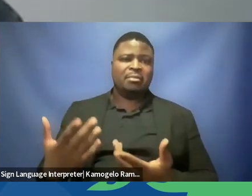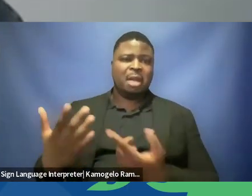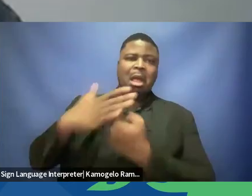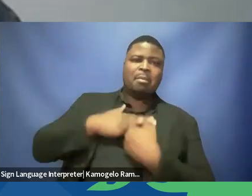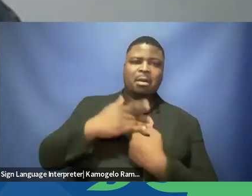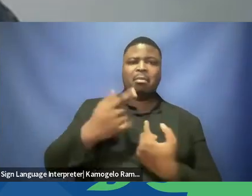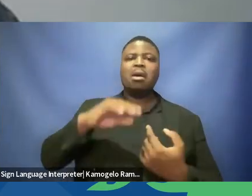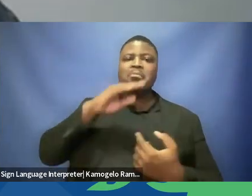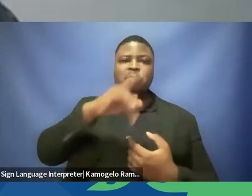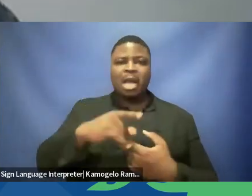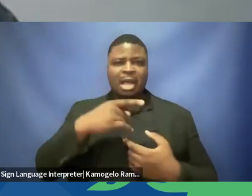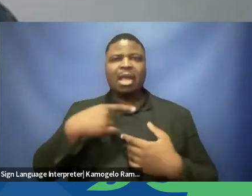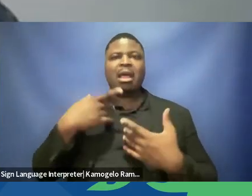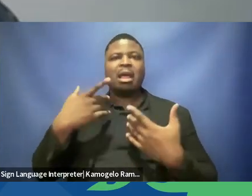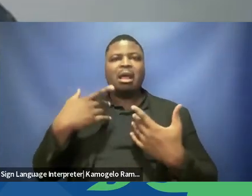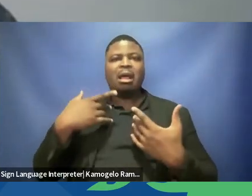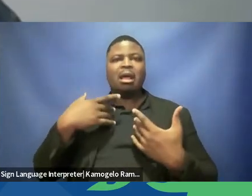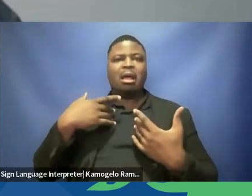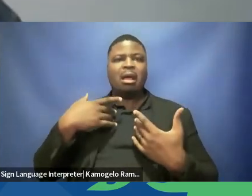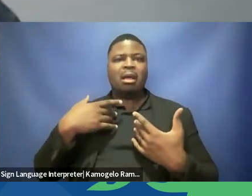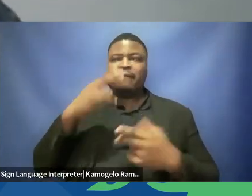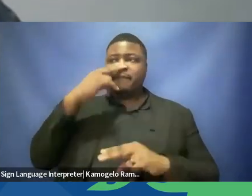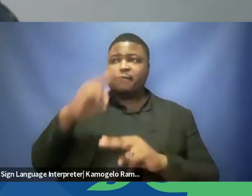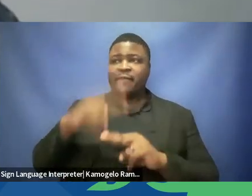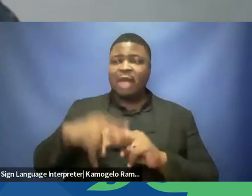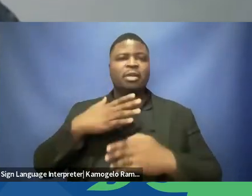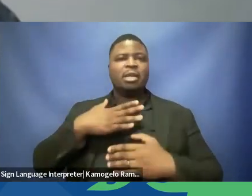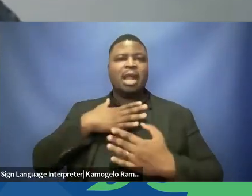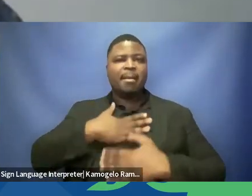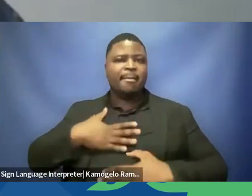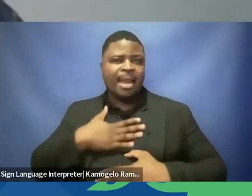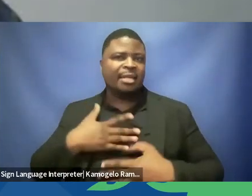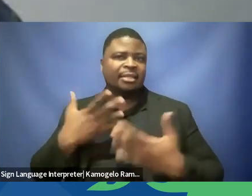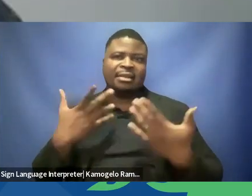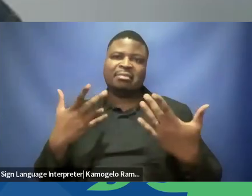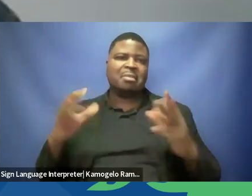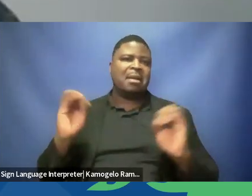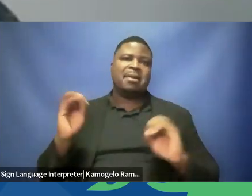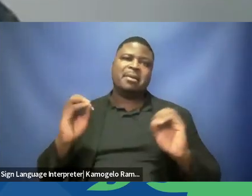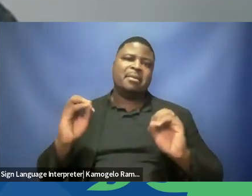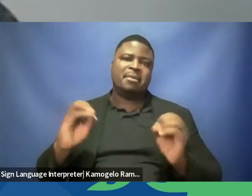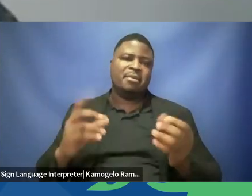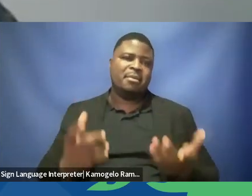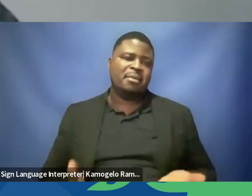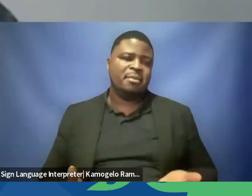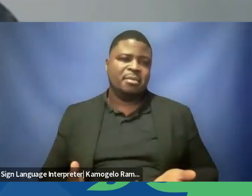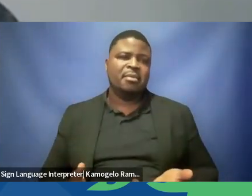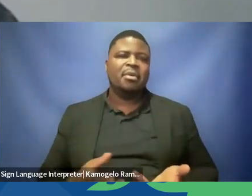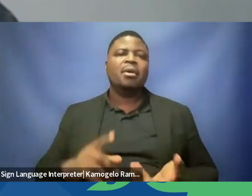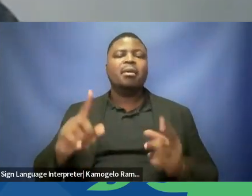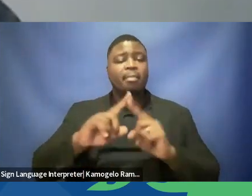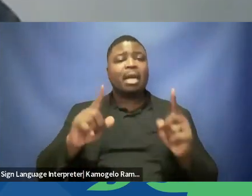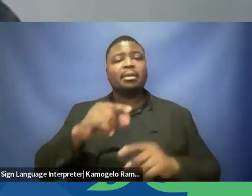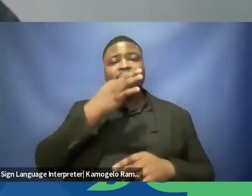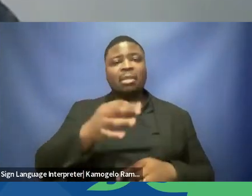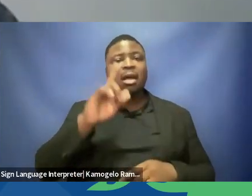fun or the pleasure from it. So those are very practical things that we share with our participants or our clients and patients to say, be mindful of these